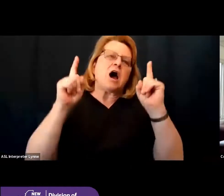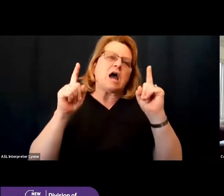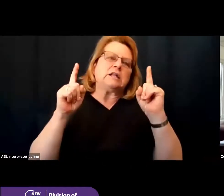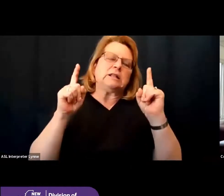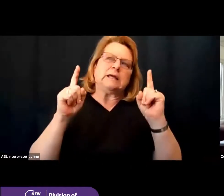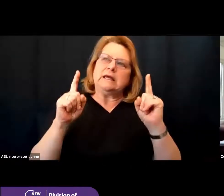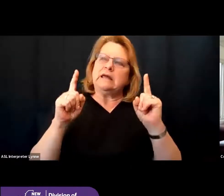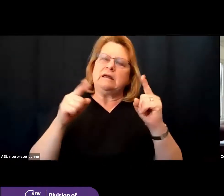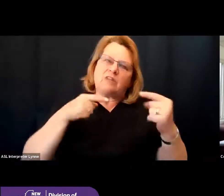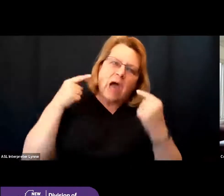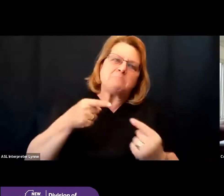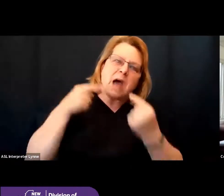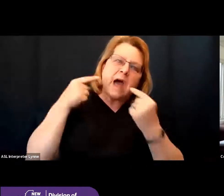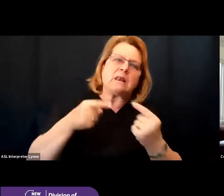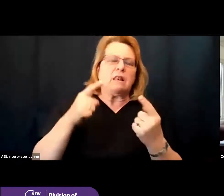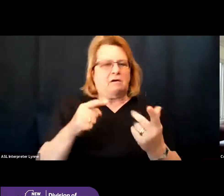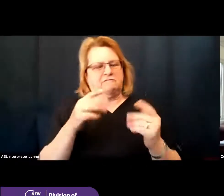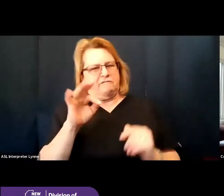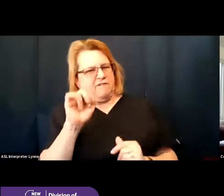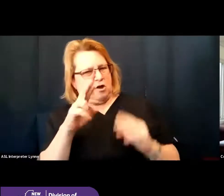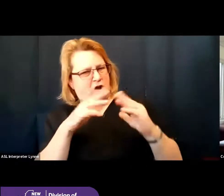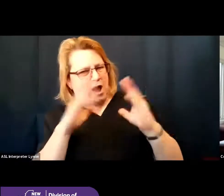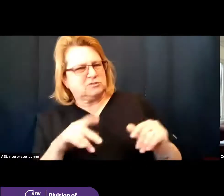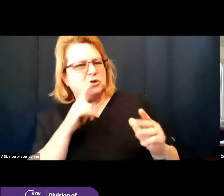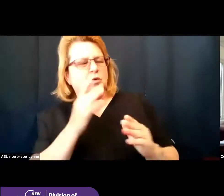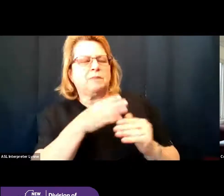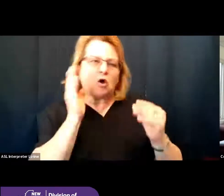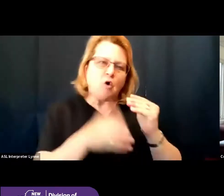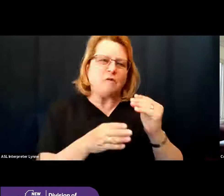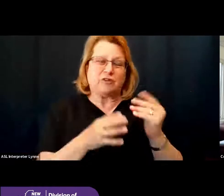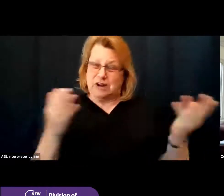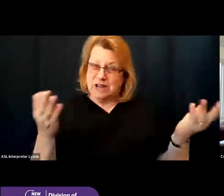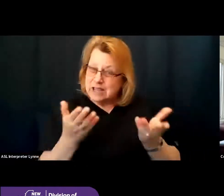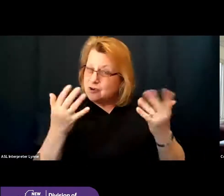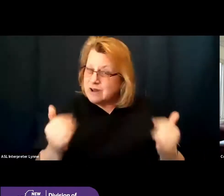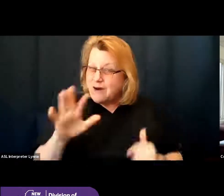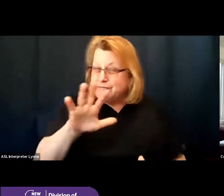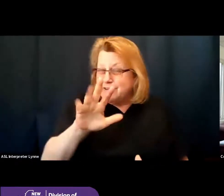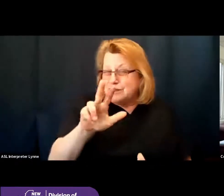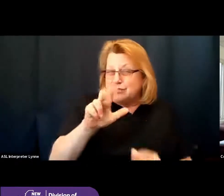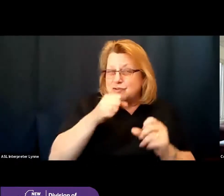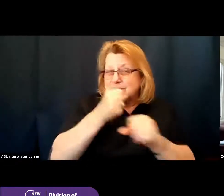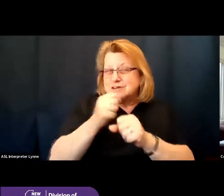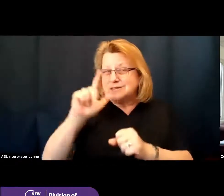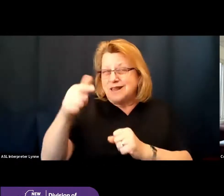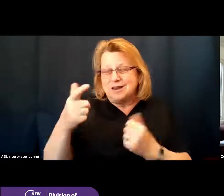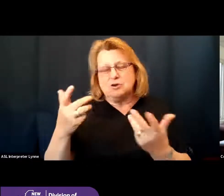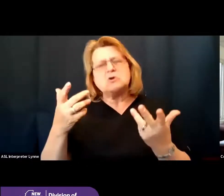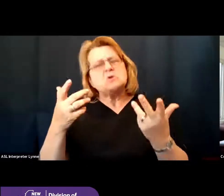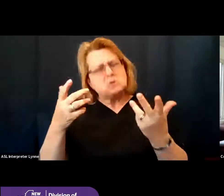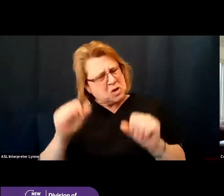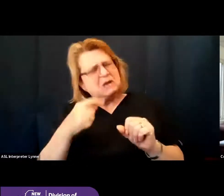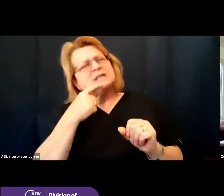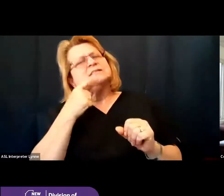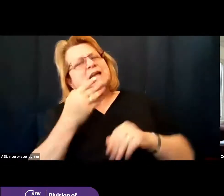here we are 53 years later, and while we can say that there's been progress on some fronts, there's